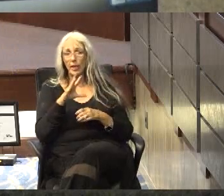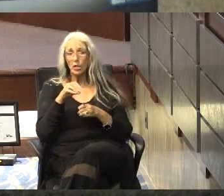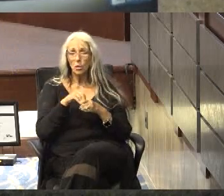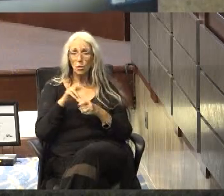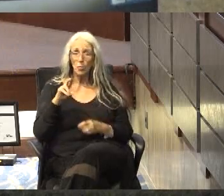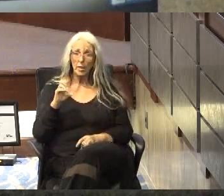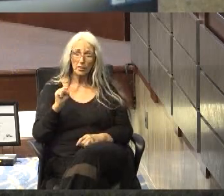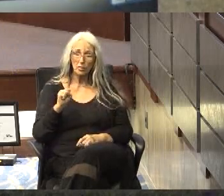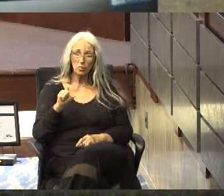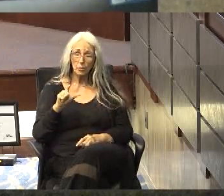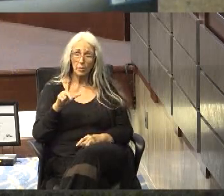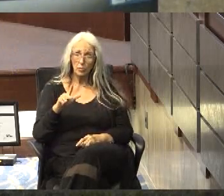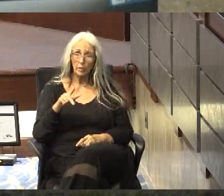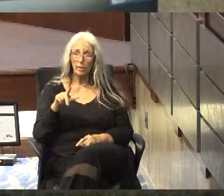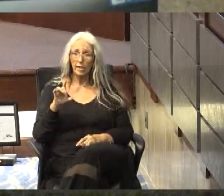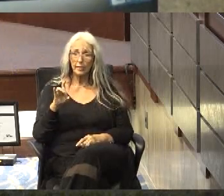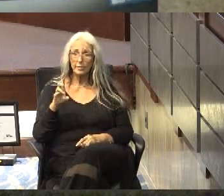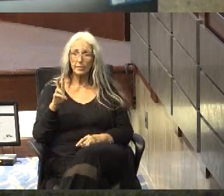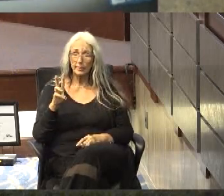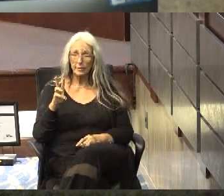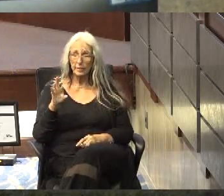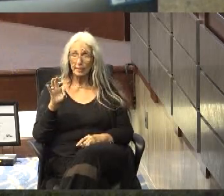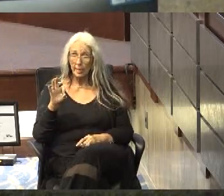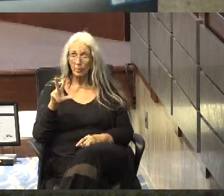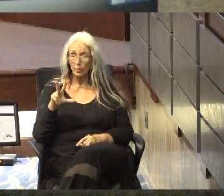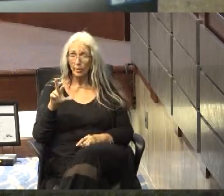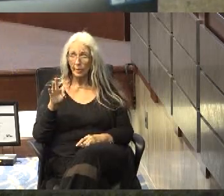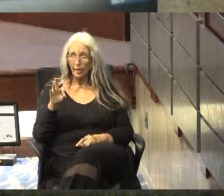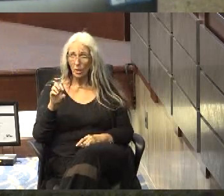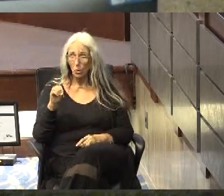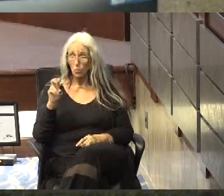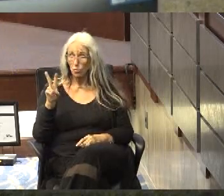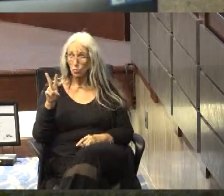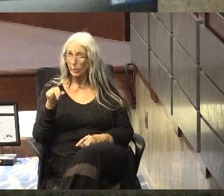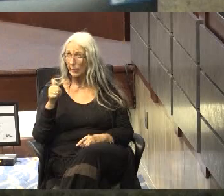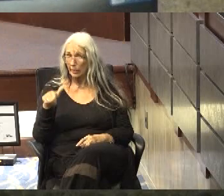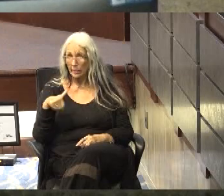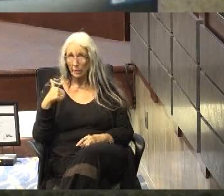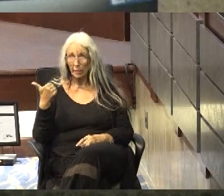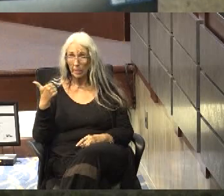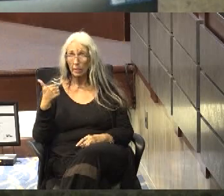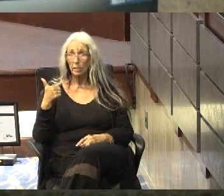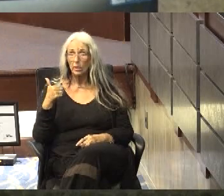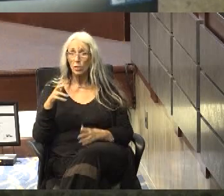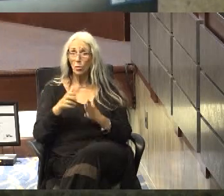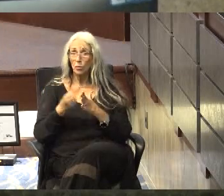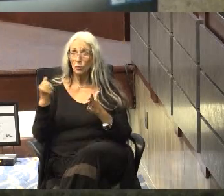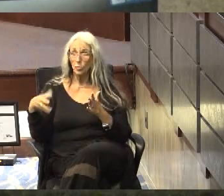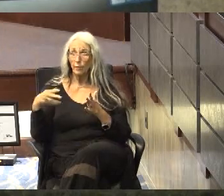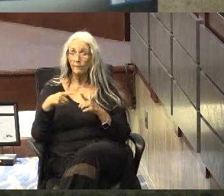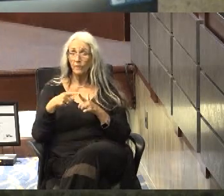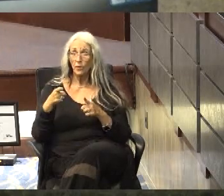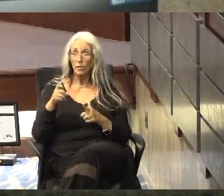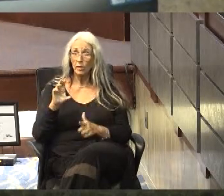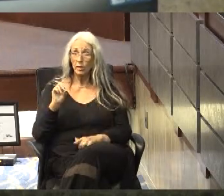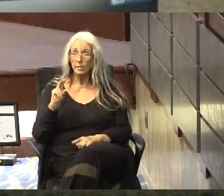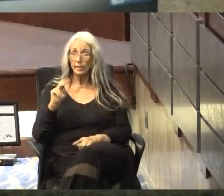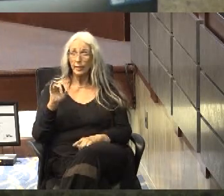resolutions 2023-869 through 902. Are there any items council would like to remove from the consent